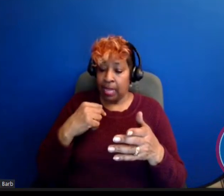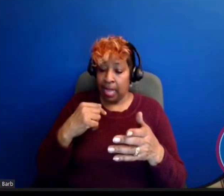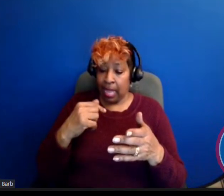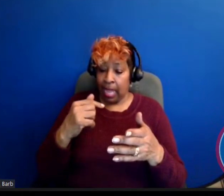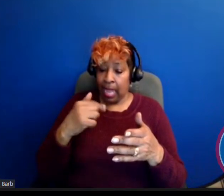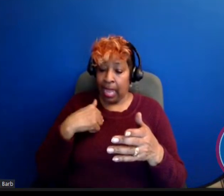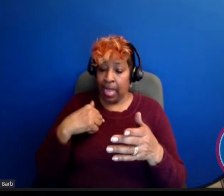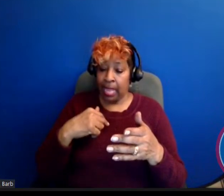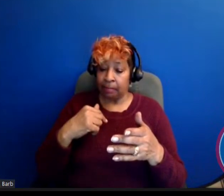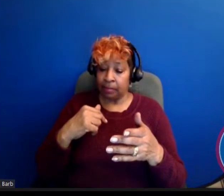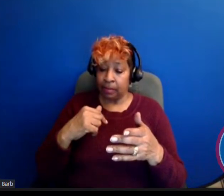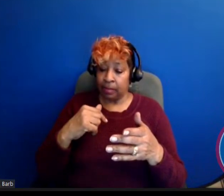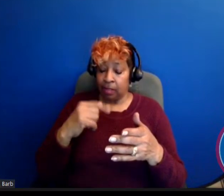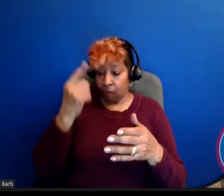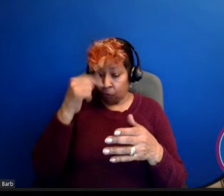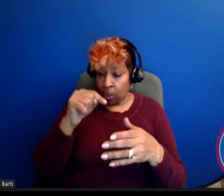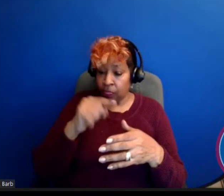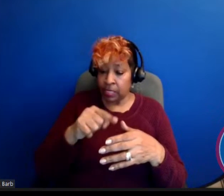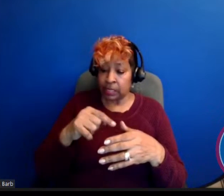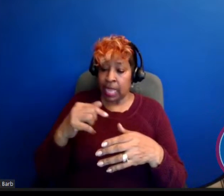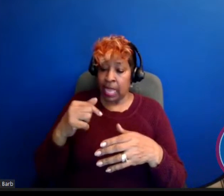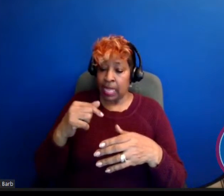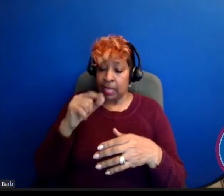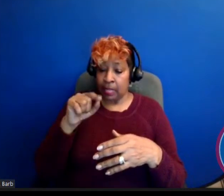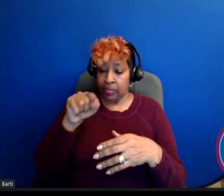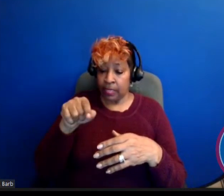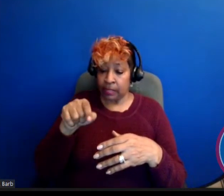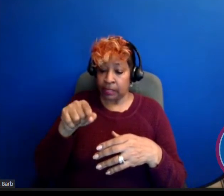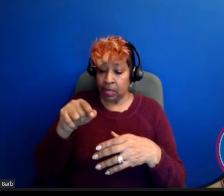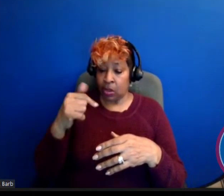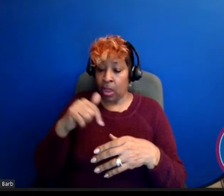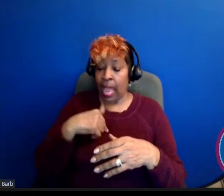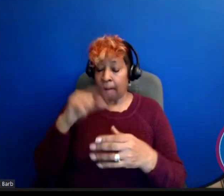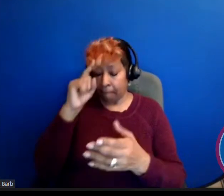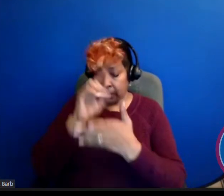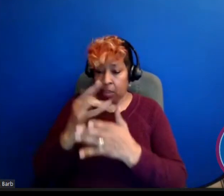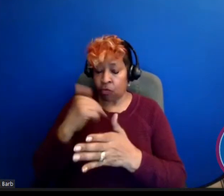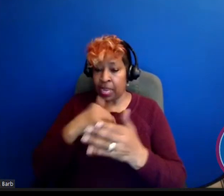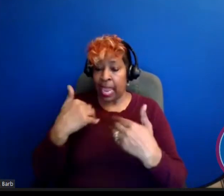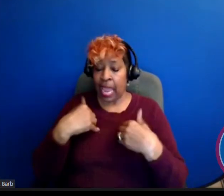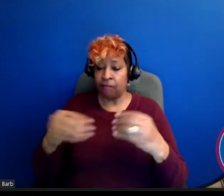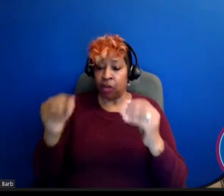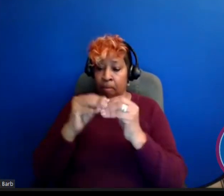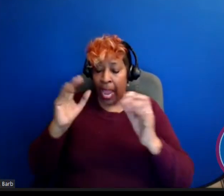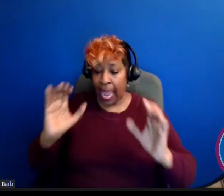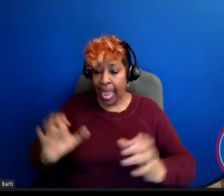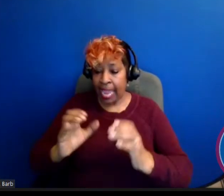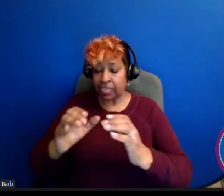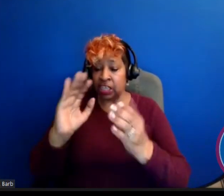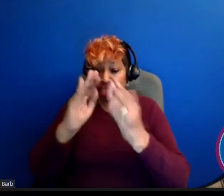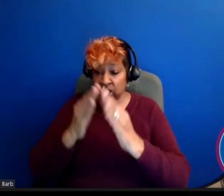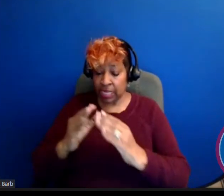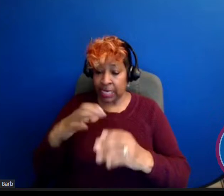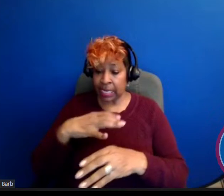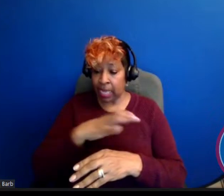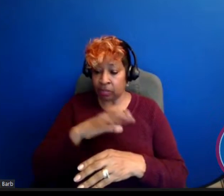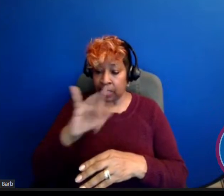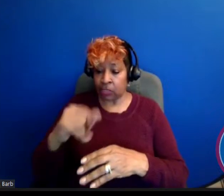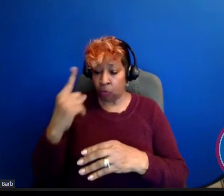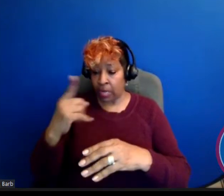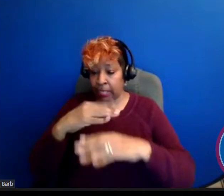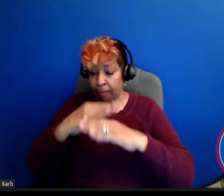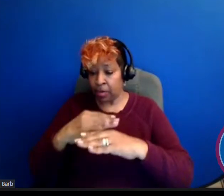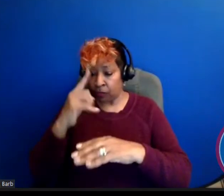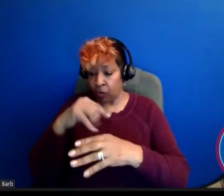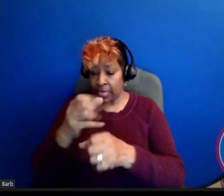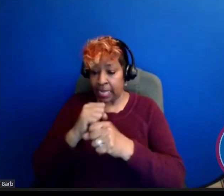that was one of the holdbacks or one of the stumbling blocks to getting something done was a sort of, I don't care. It